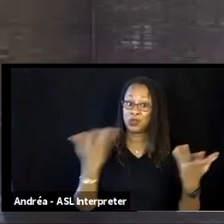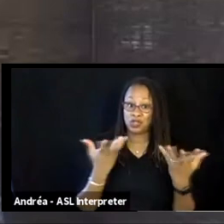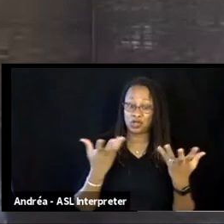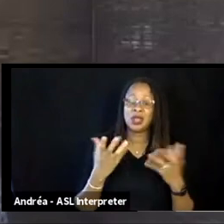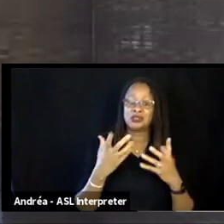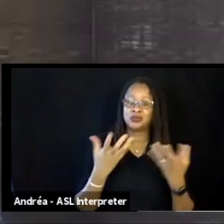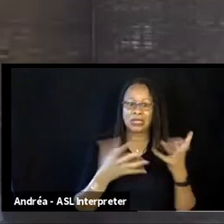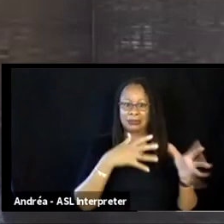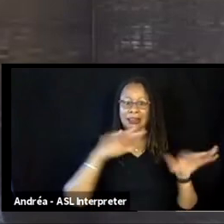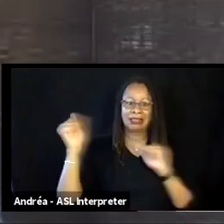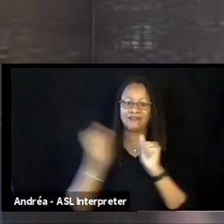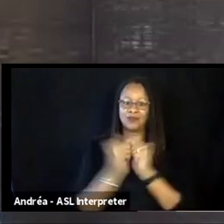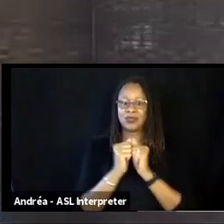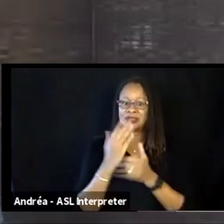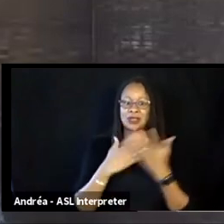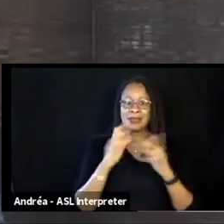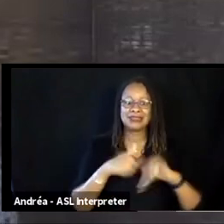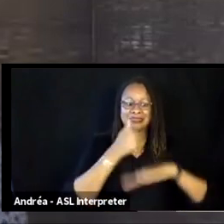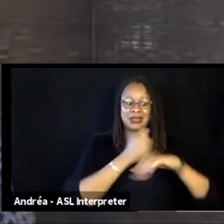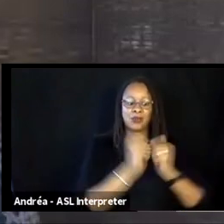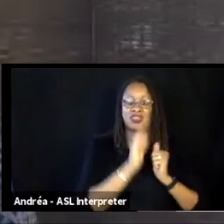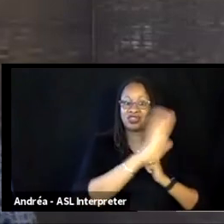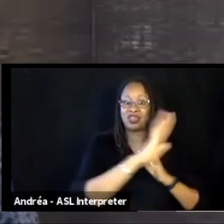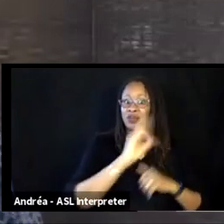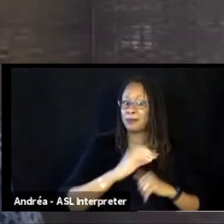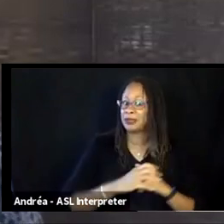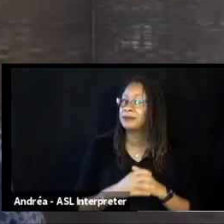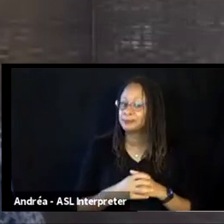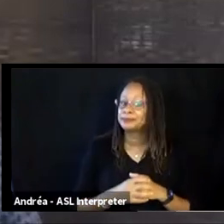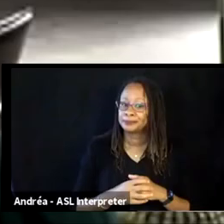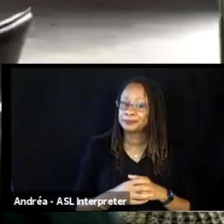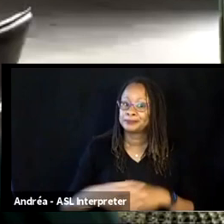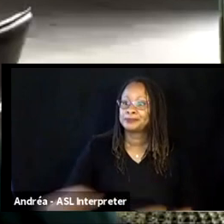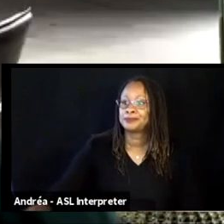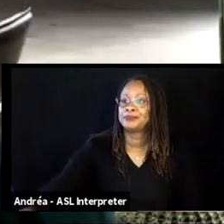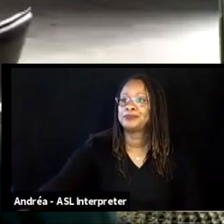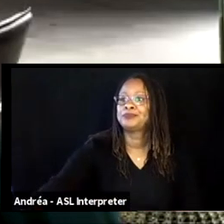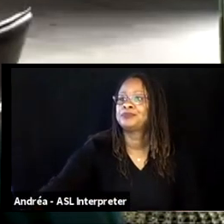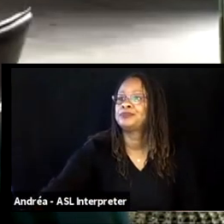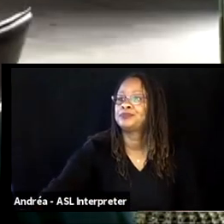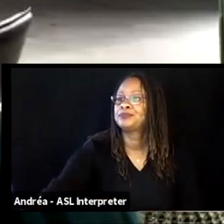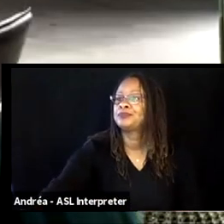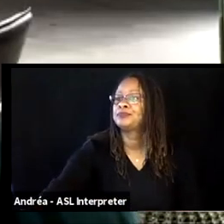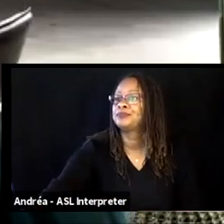something away mm-hmm. and institute it into their company. Thank you, Madeline, and